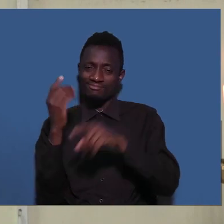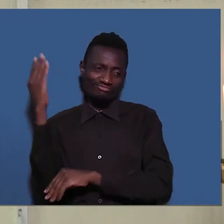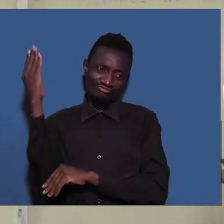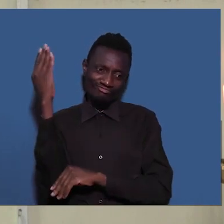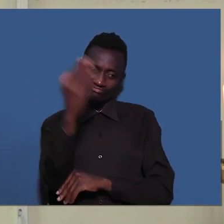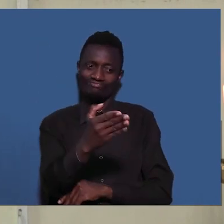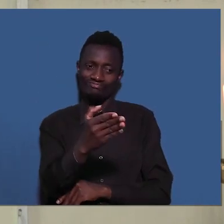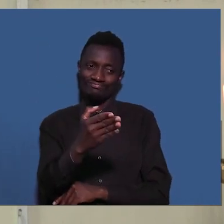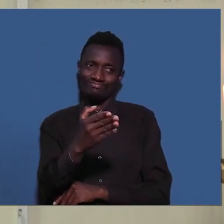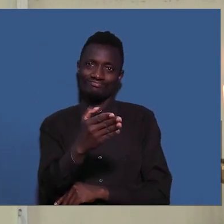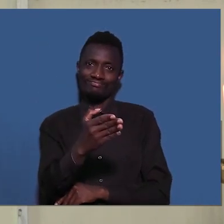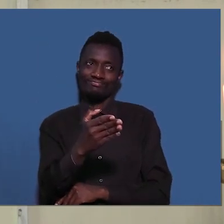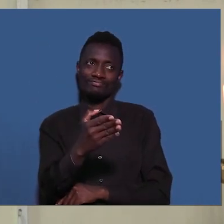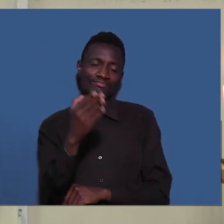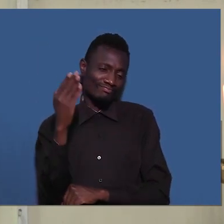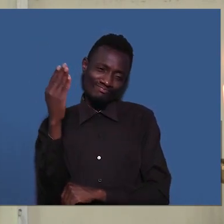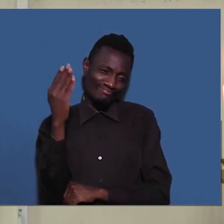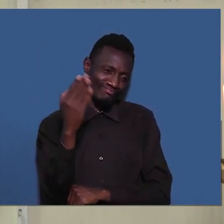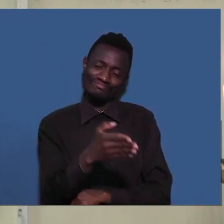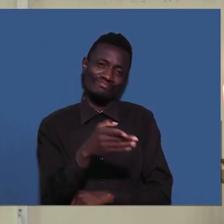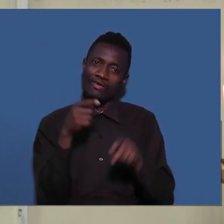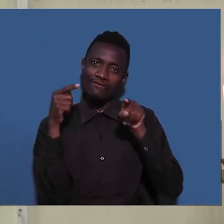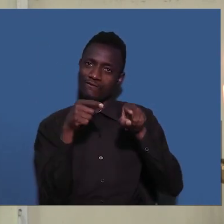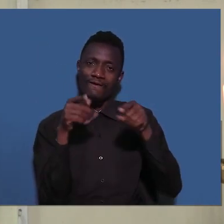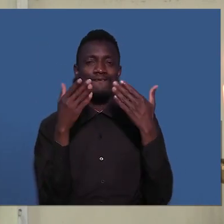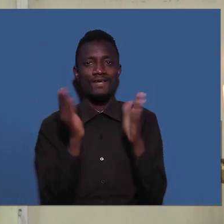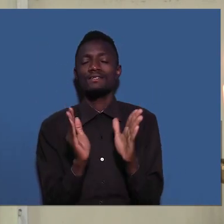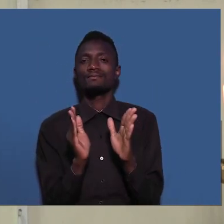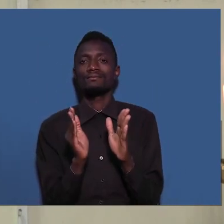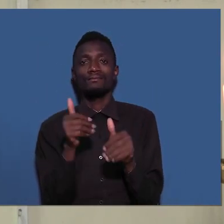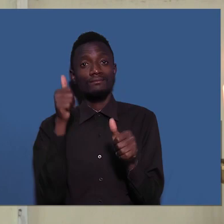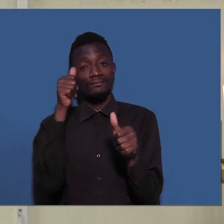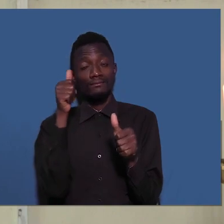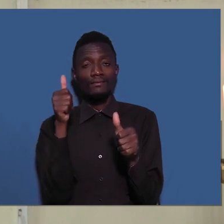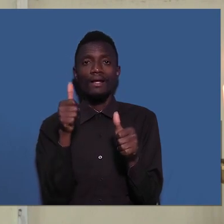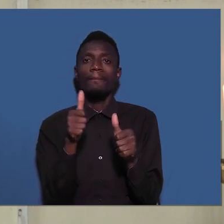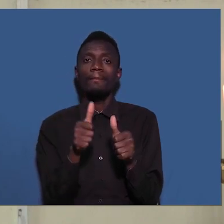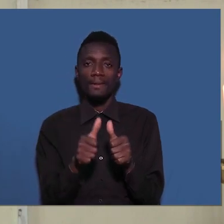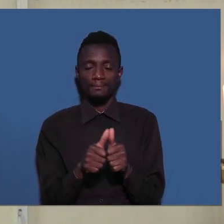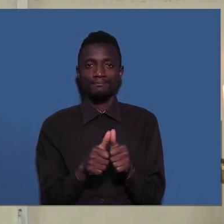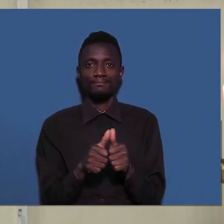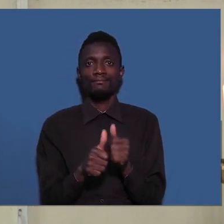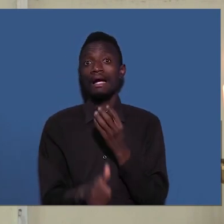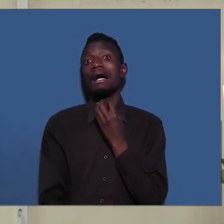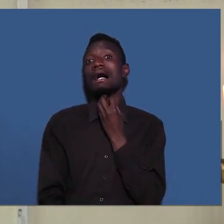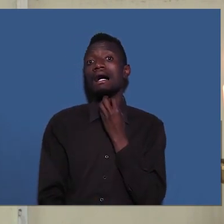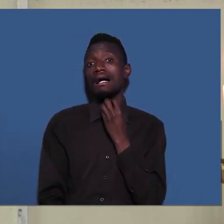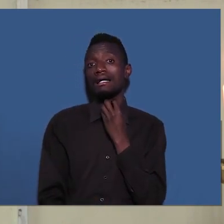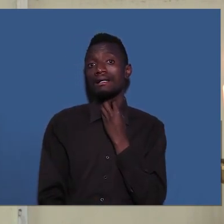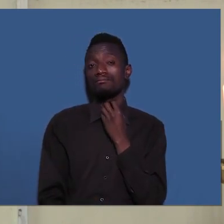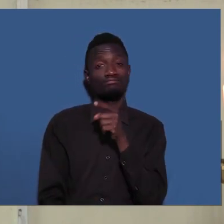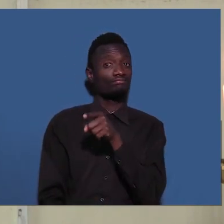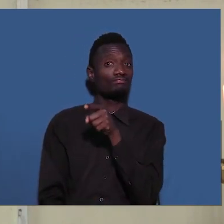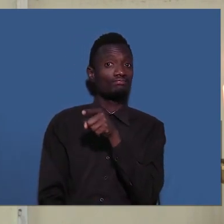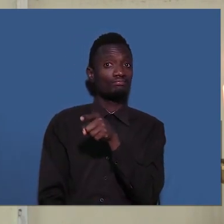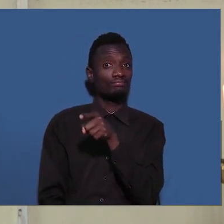is. Remember, nowhere did Adam admit that